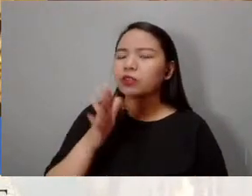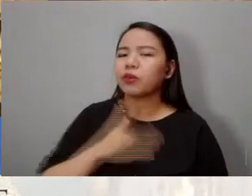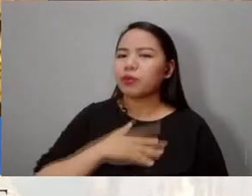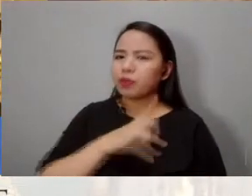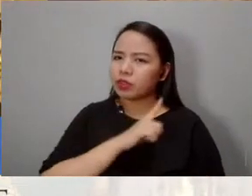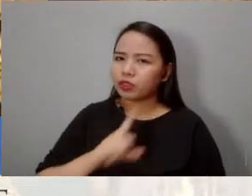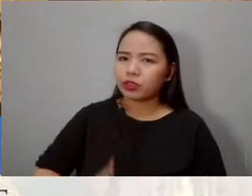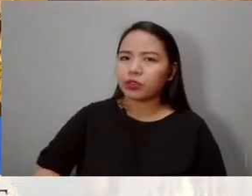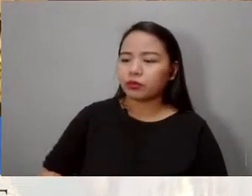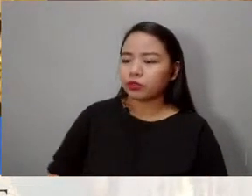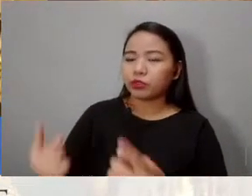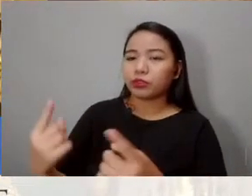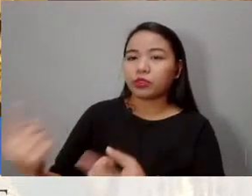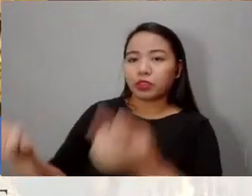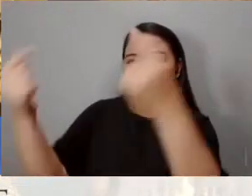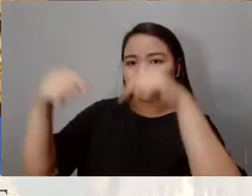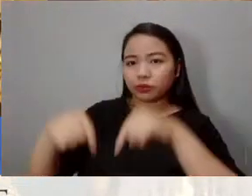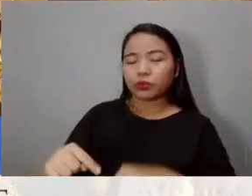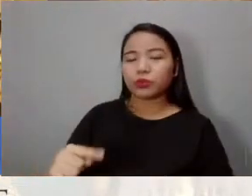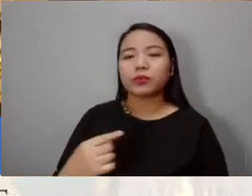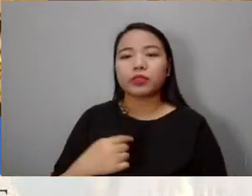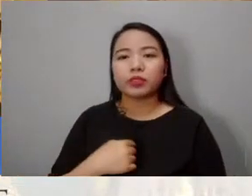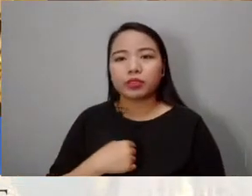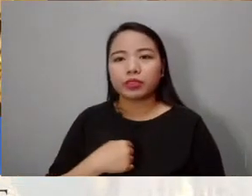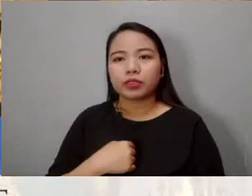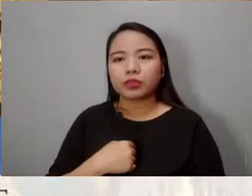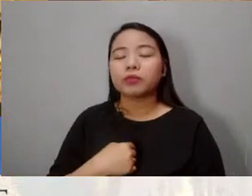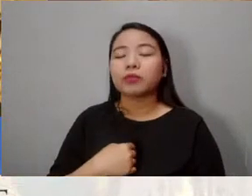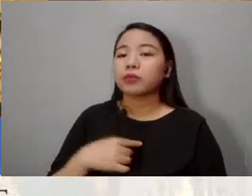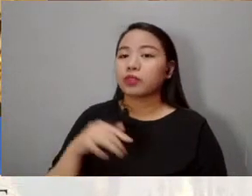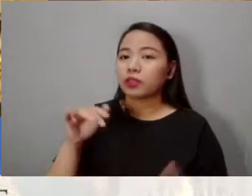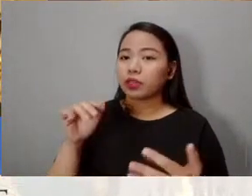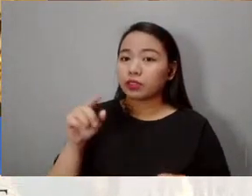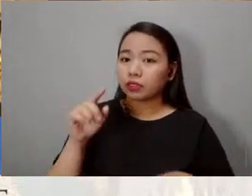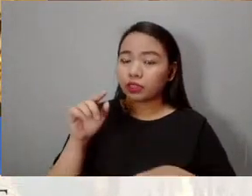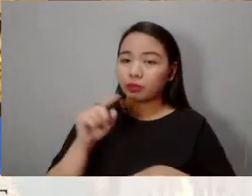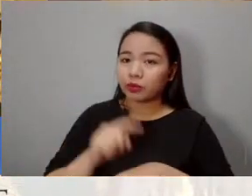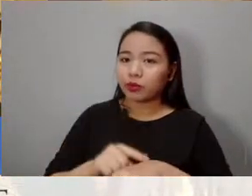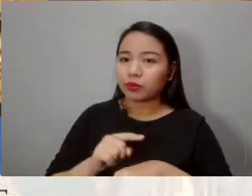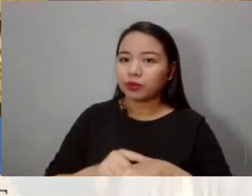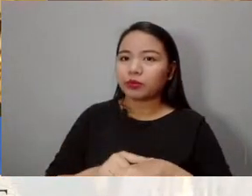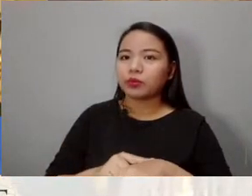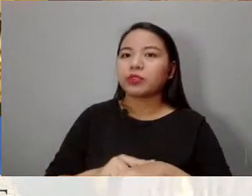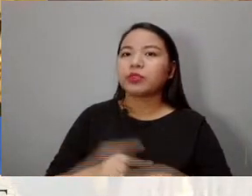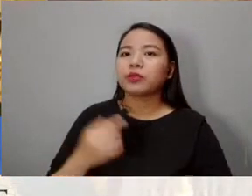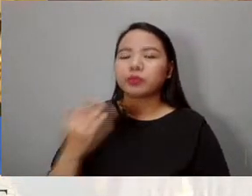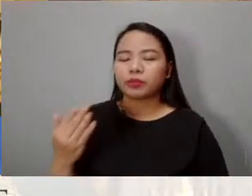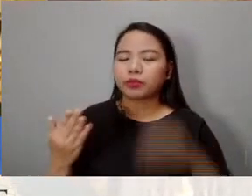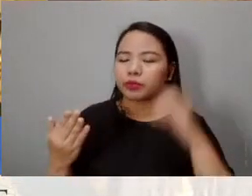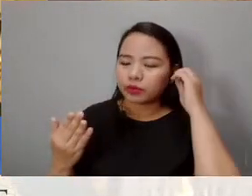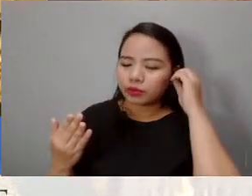me?" For at that moment, the sound of your greeting reached my